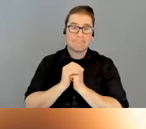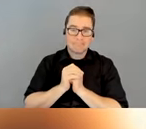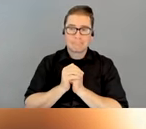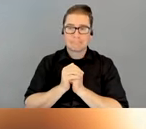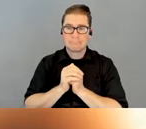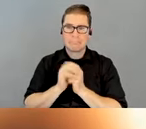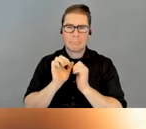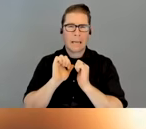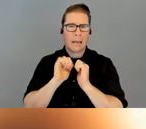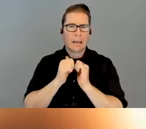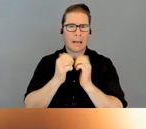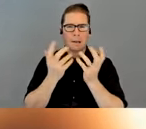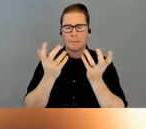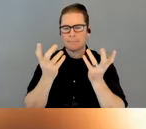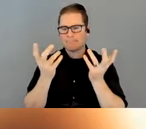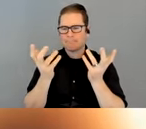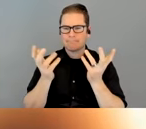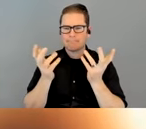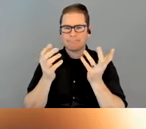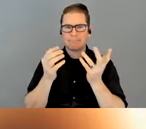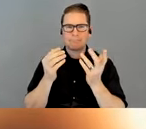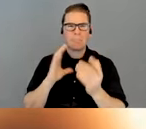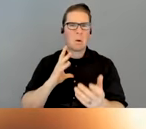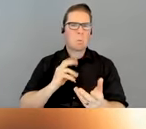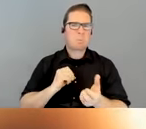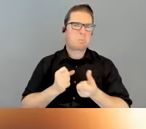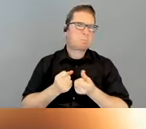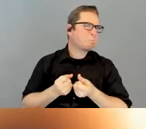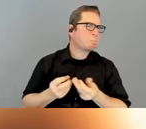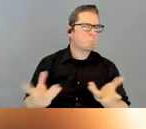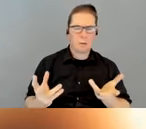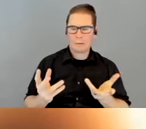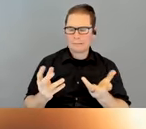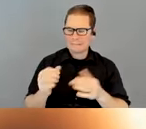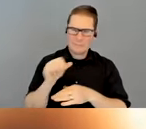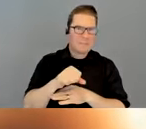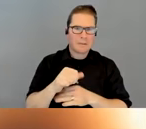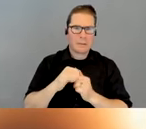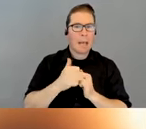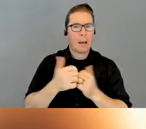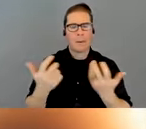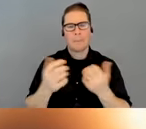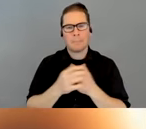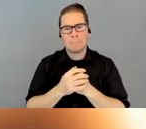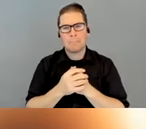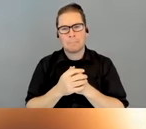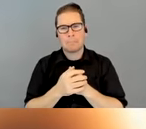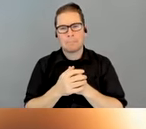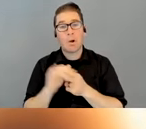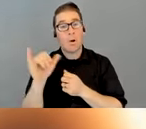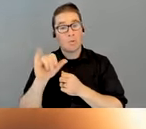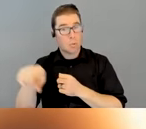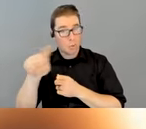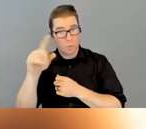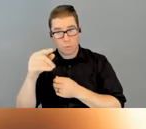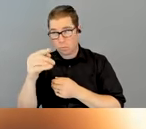overcoming or avoiding burnout. And then we're also going to give you the opportunity to share some thoughts